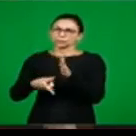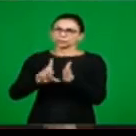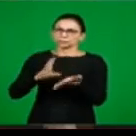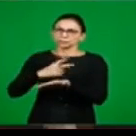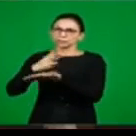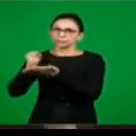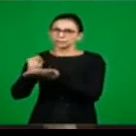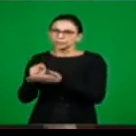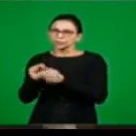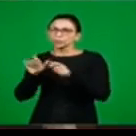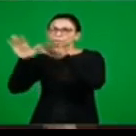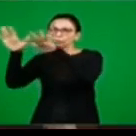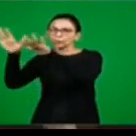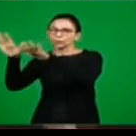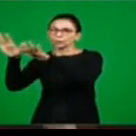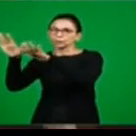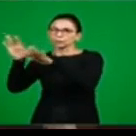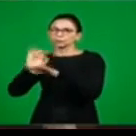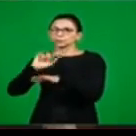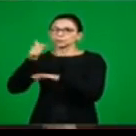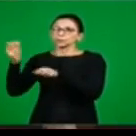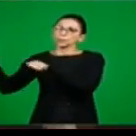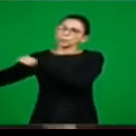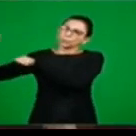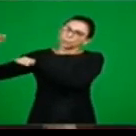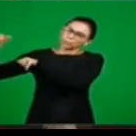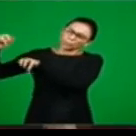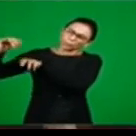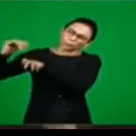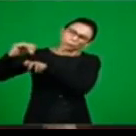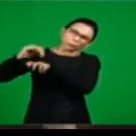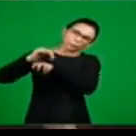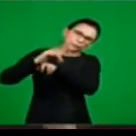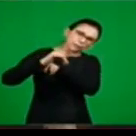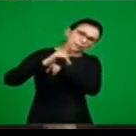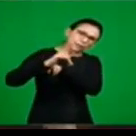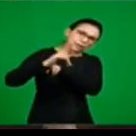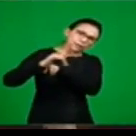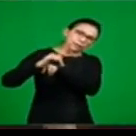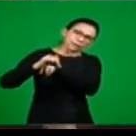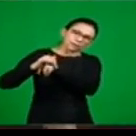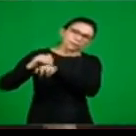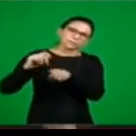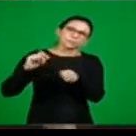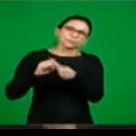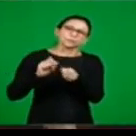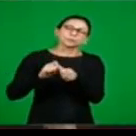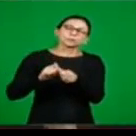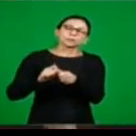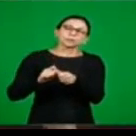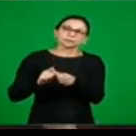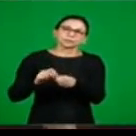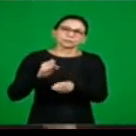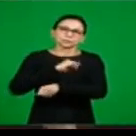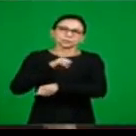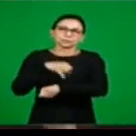Jerusalem is the church and Israel together after salvation. They will come down